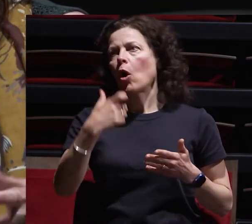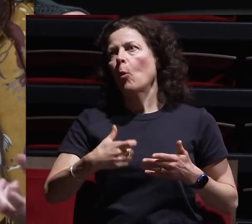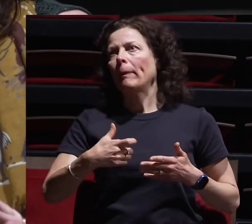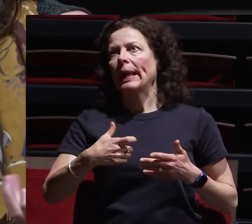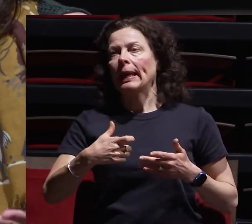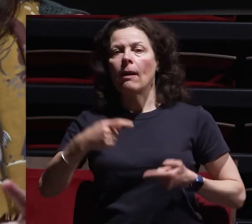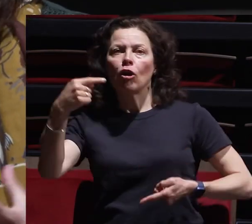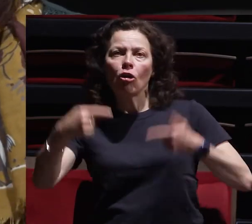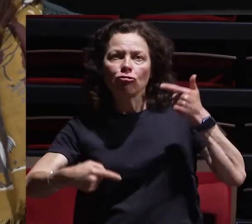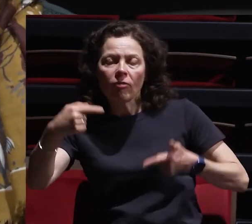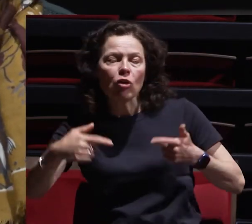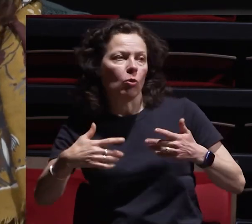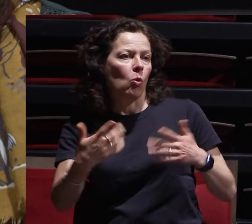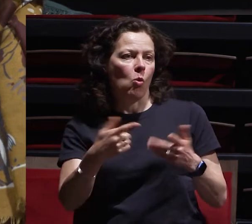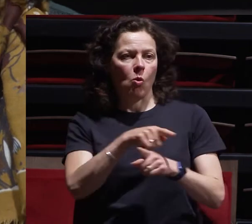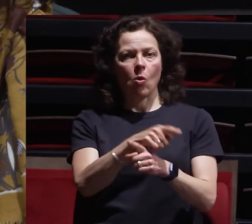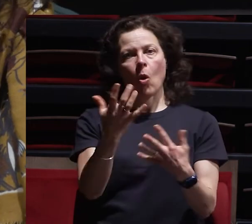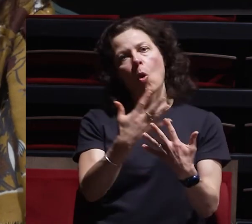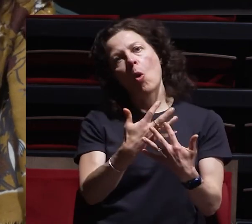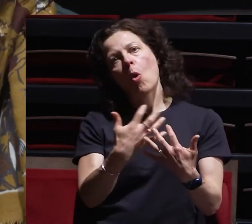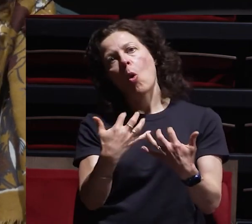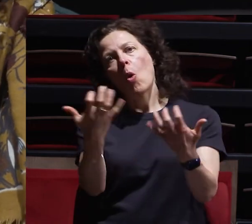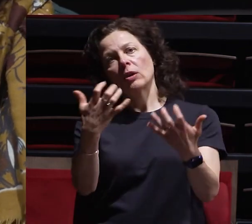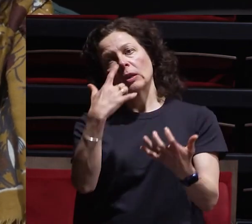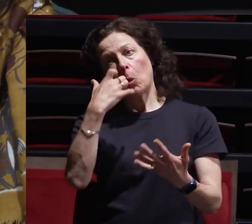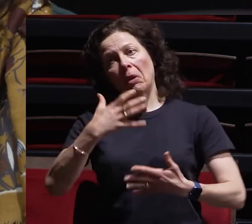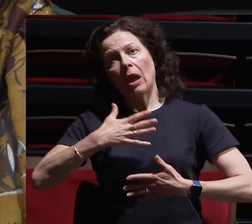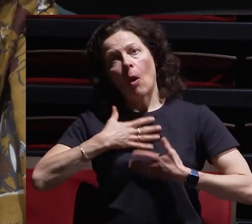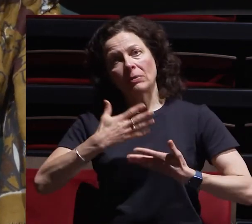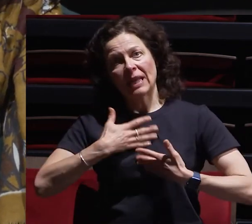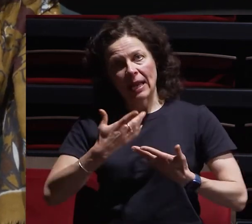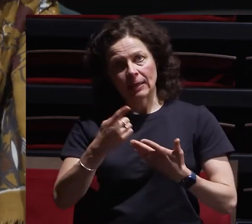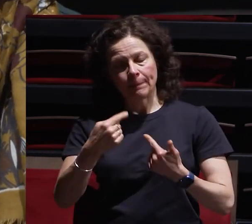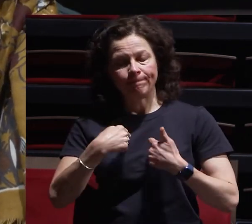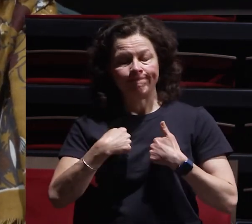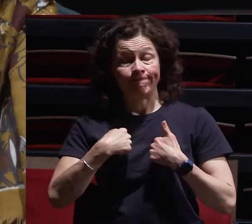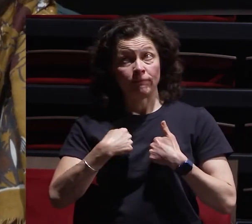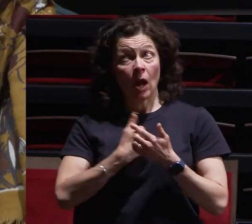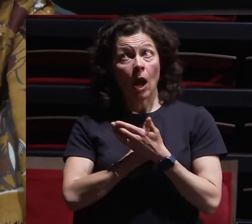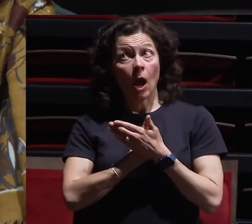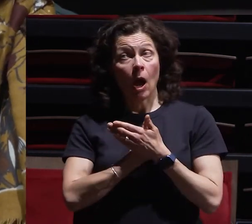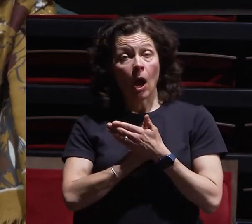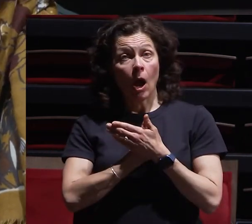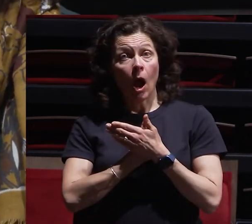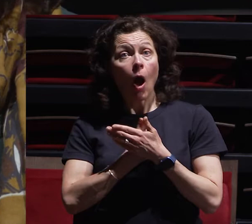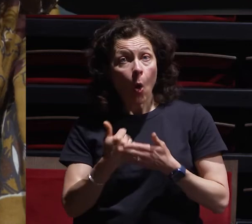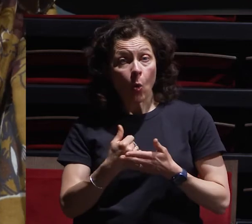and really like it might be controversial or upset people. what I do is I always